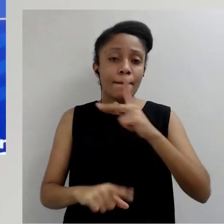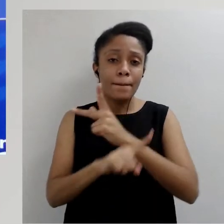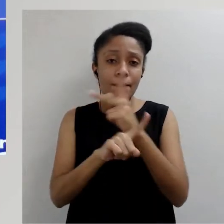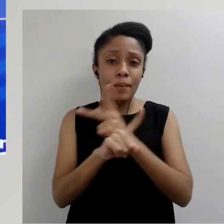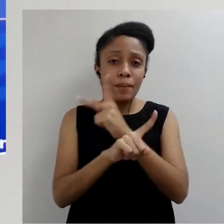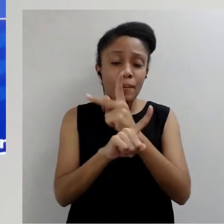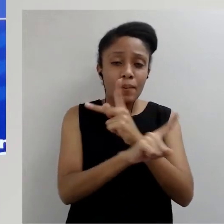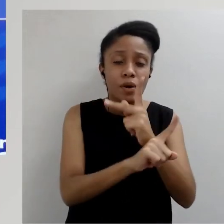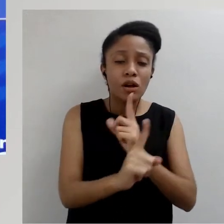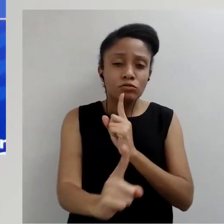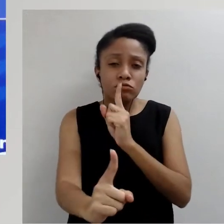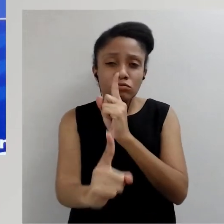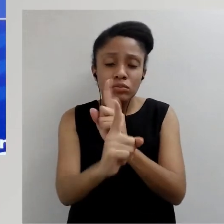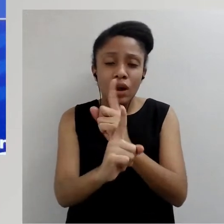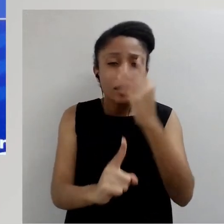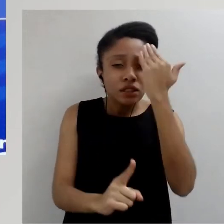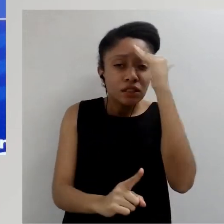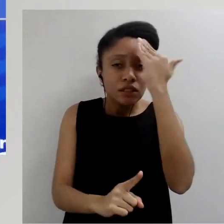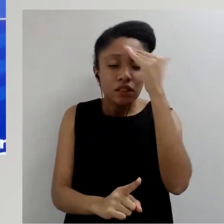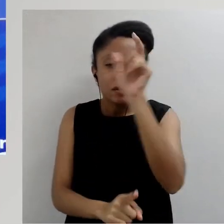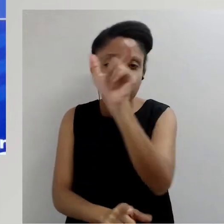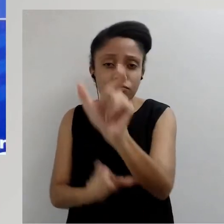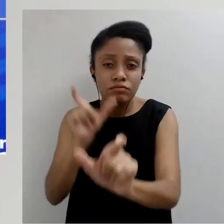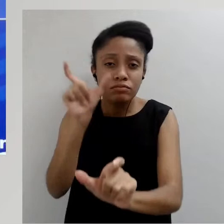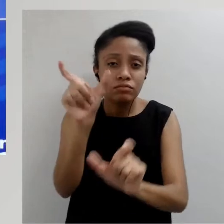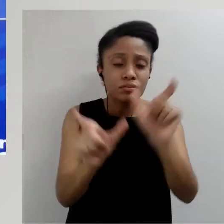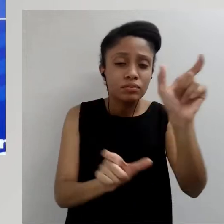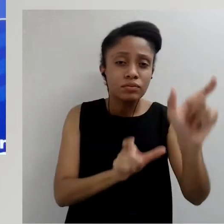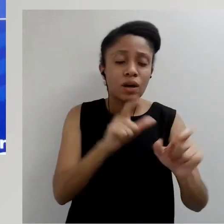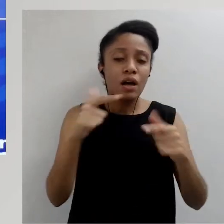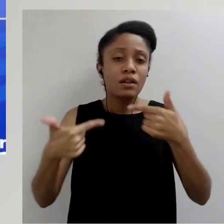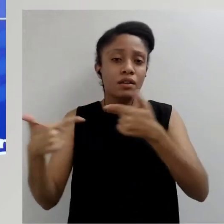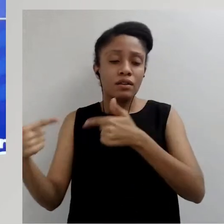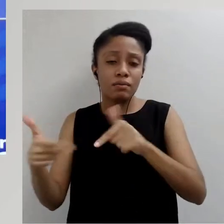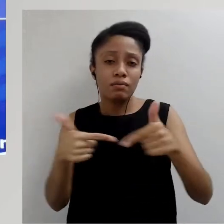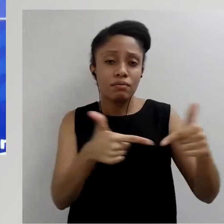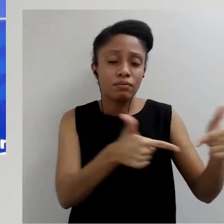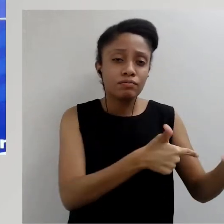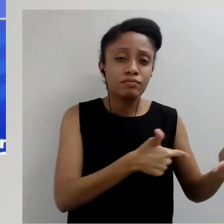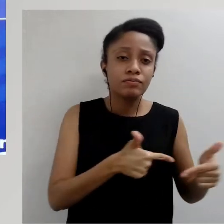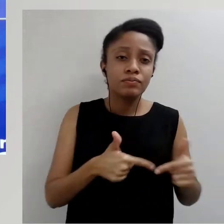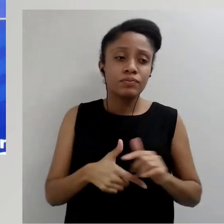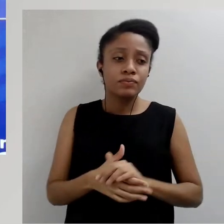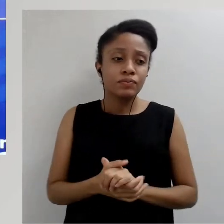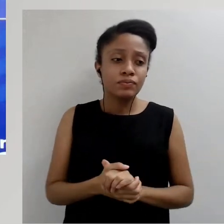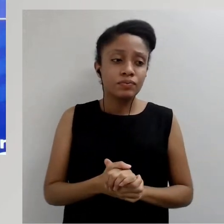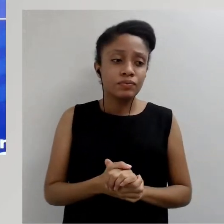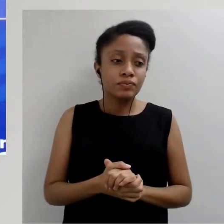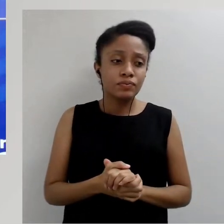so you be able to understand the profile of the service that you're